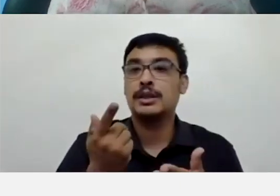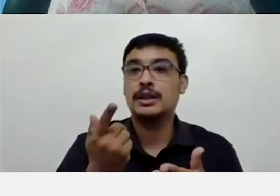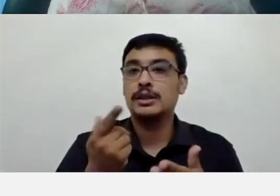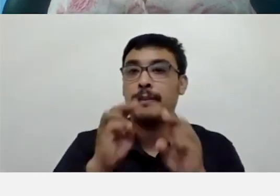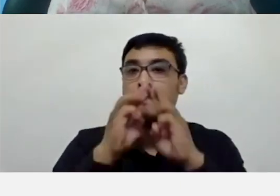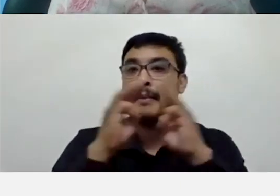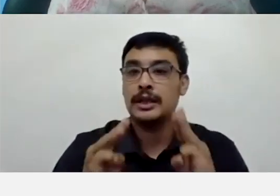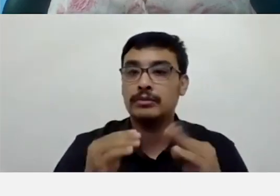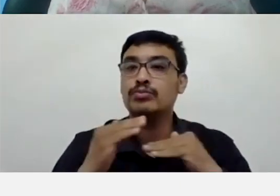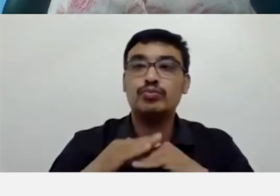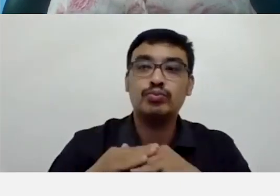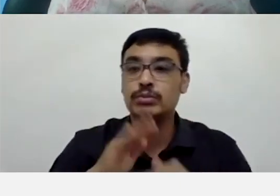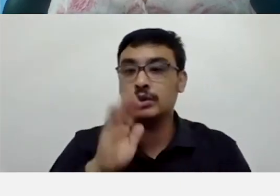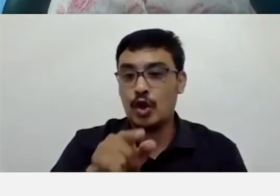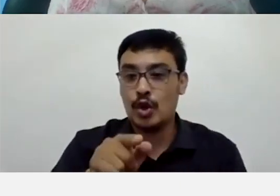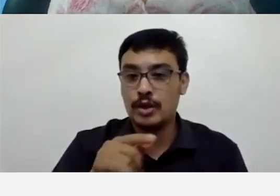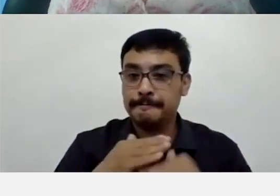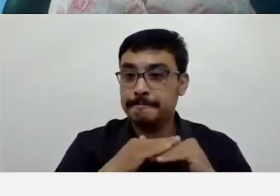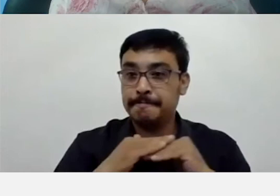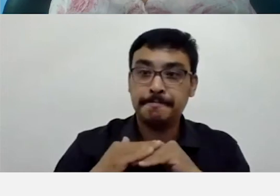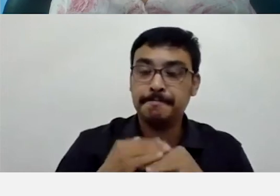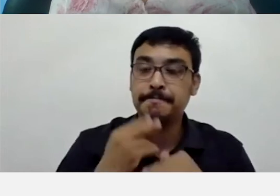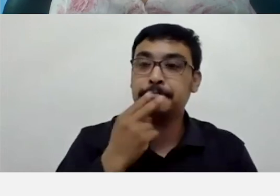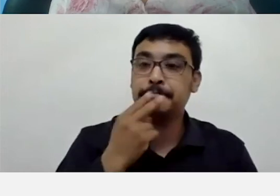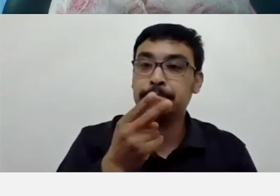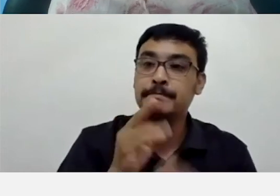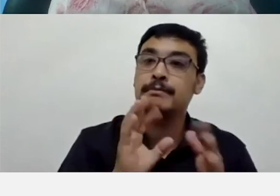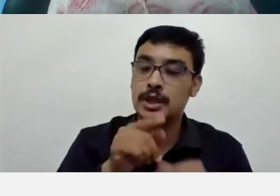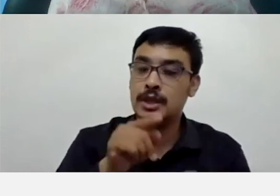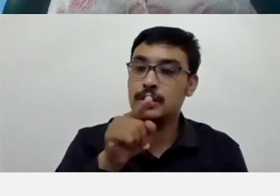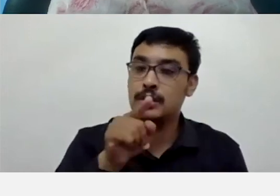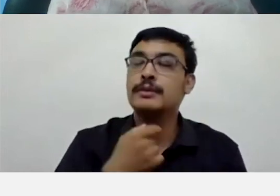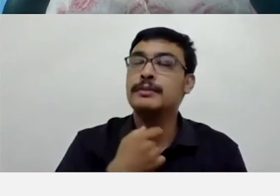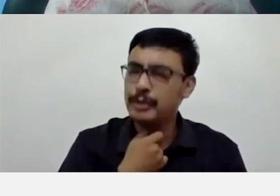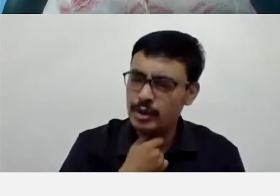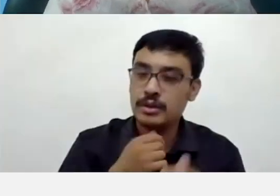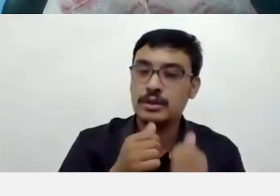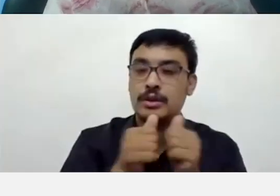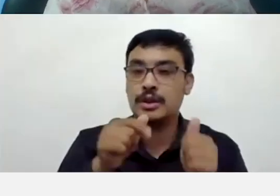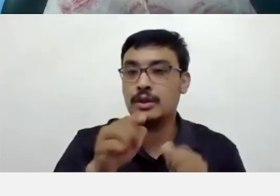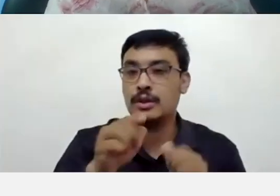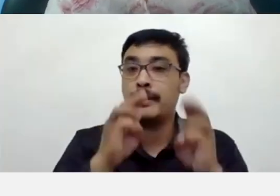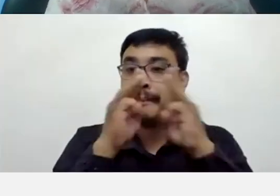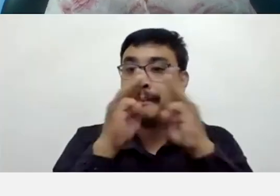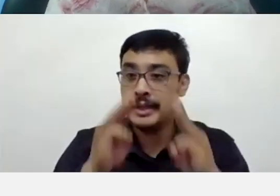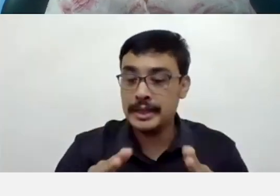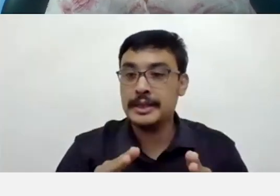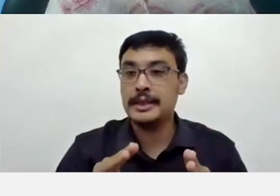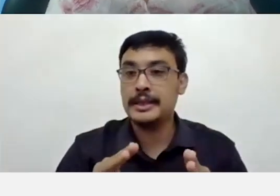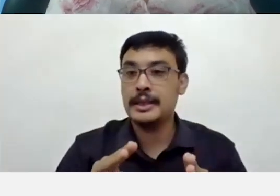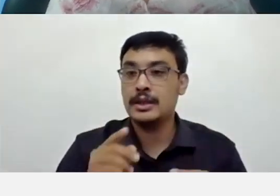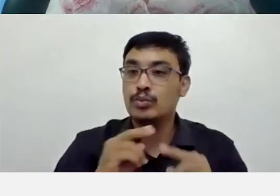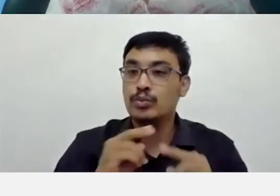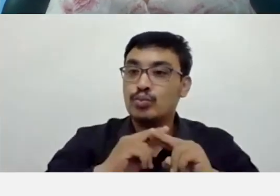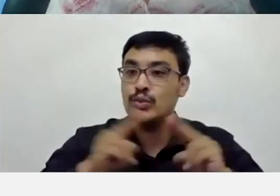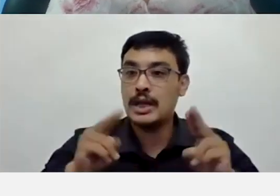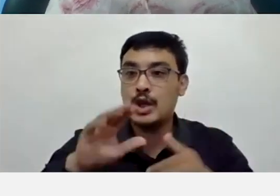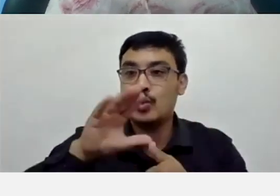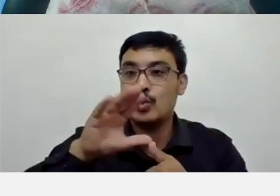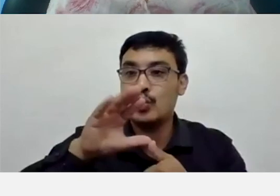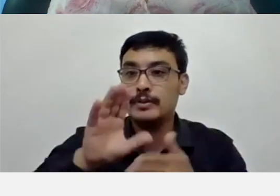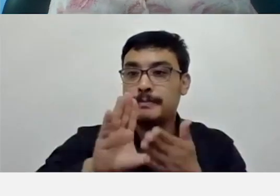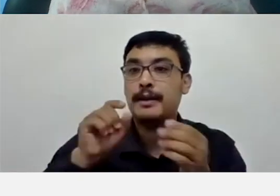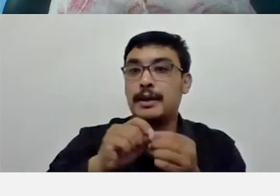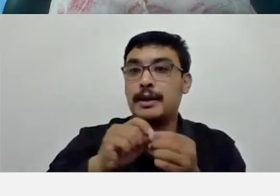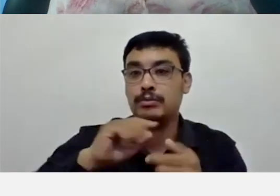see here with the balcony, and it is believed that this temple is made by a single tree.